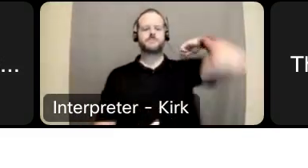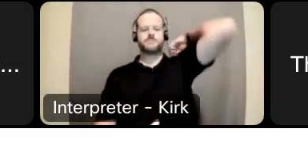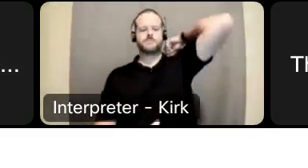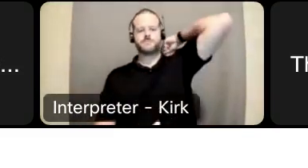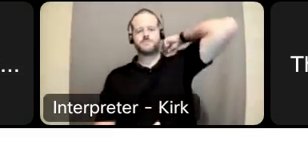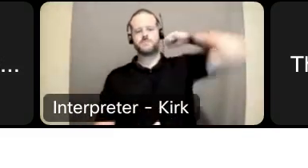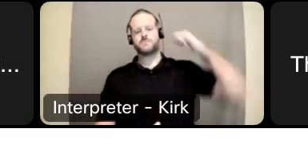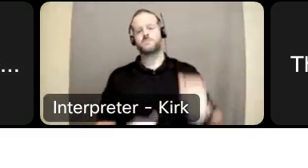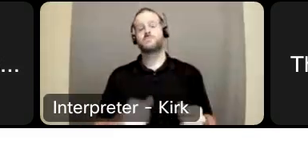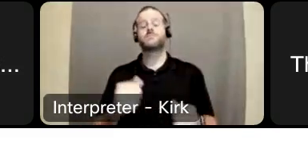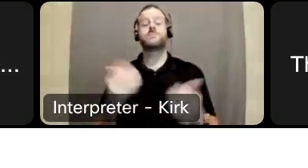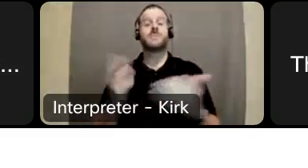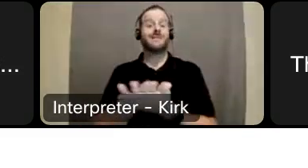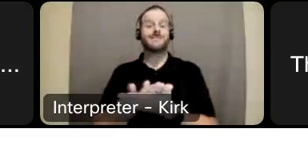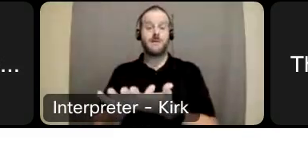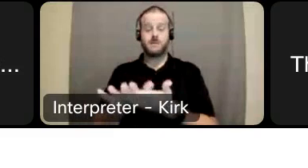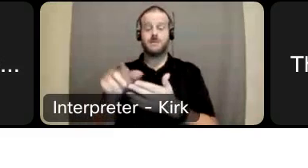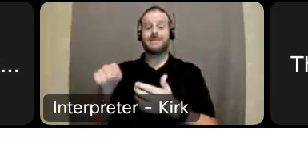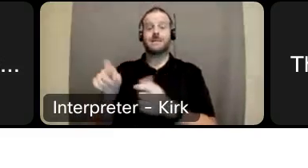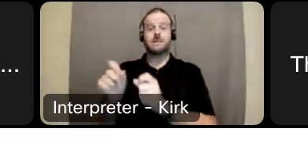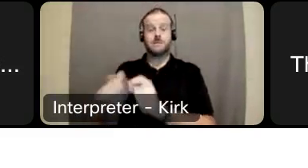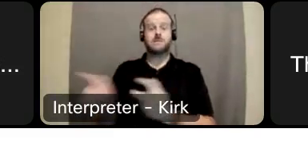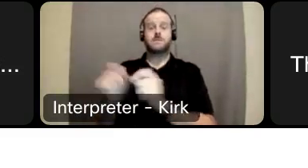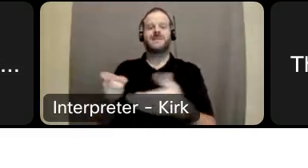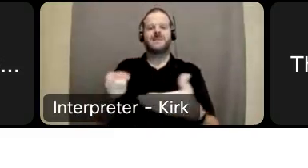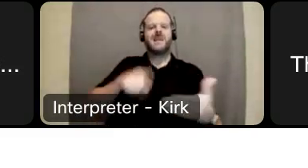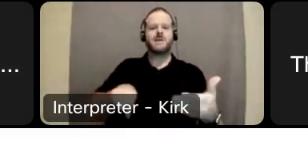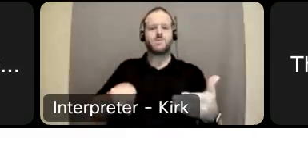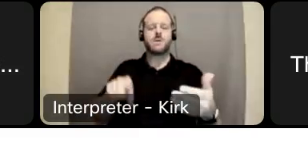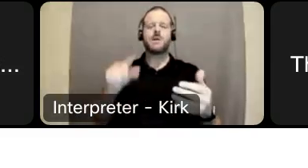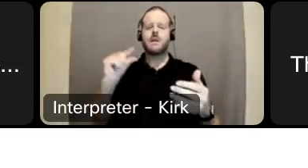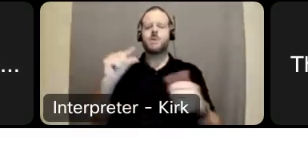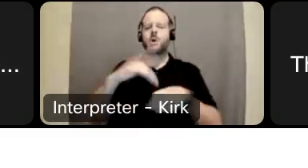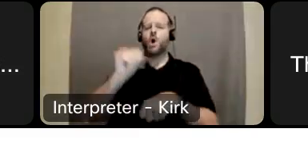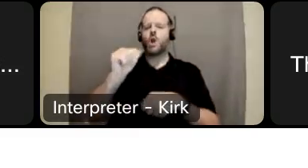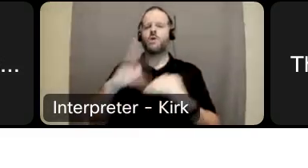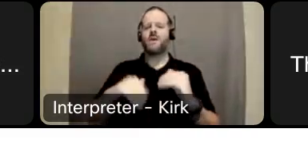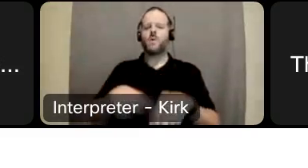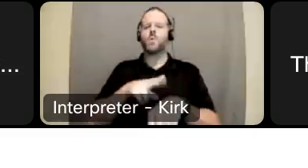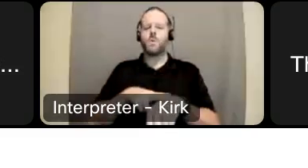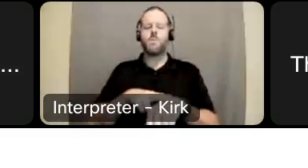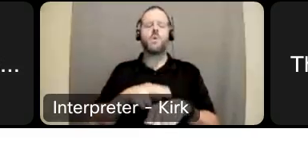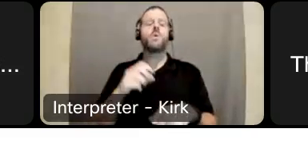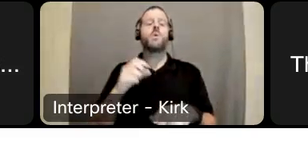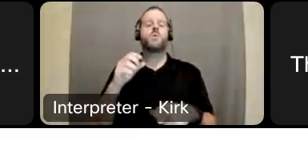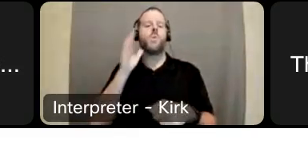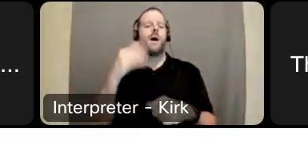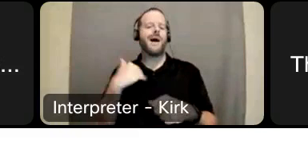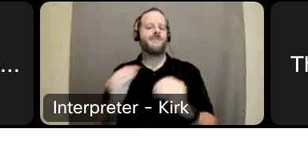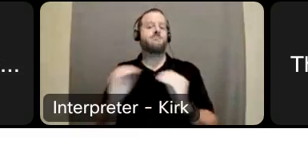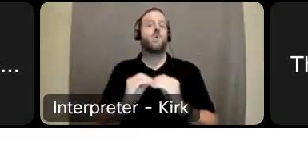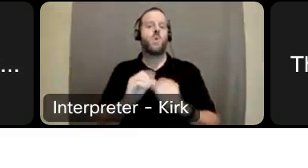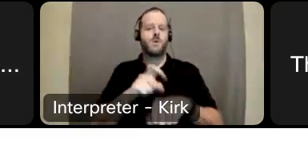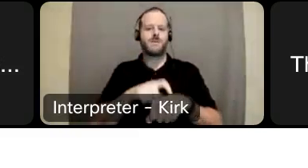So the nice thing too is, as I said, as these are going out next week, it's actually a little bit earlier than we've typically done. So you'll have a longer period of